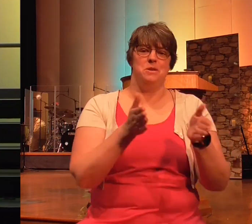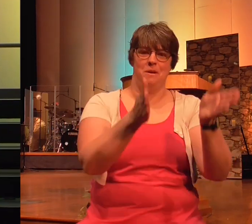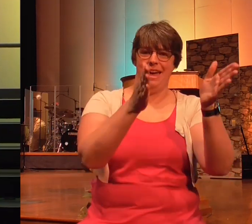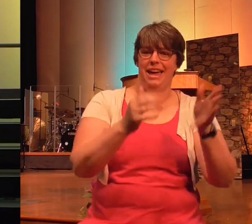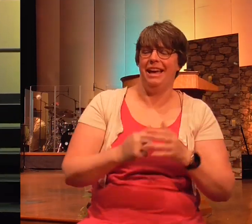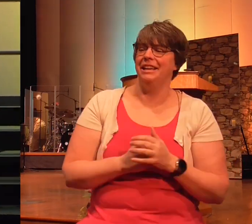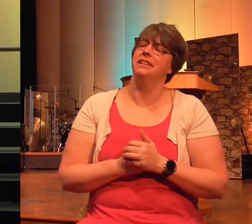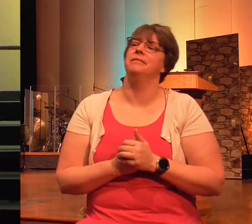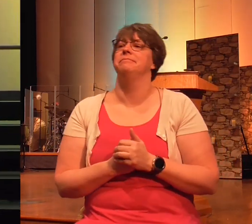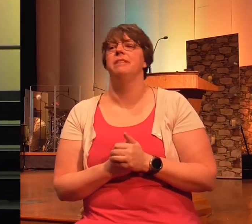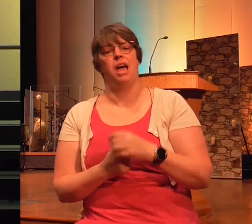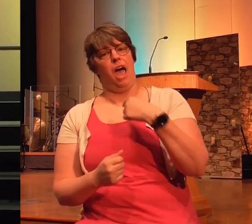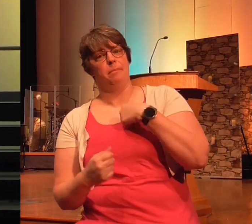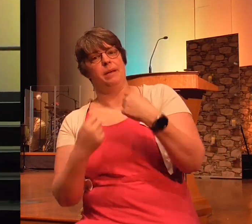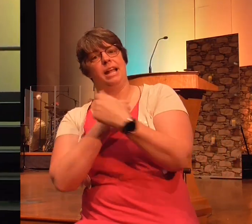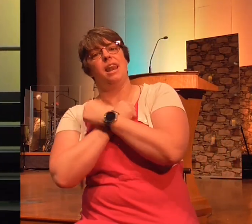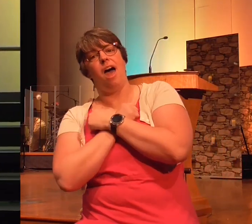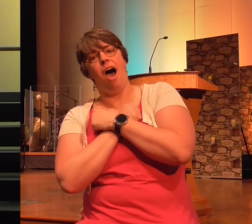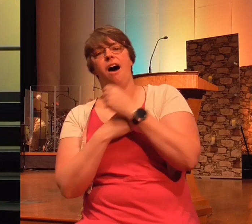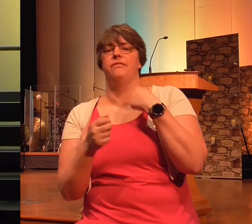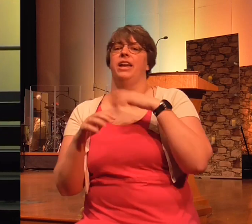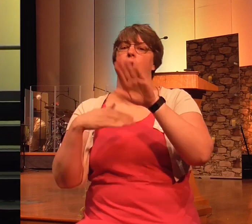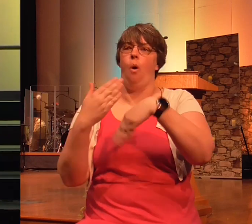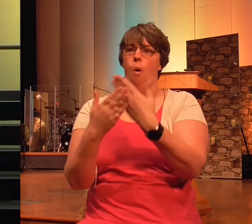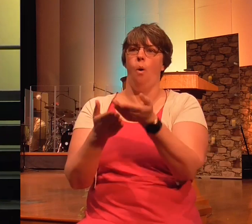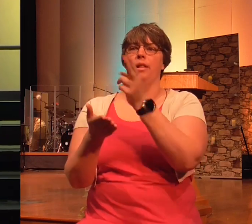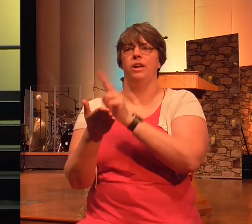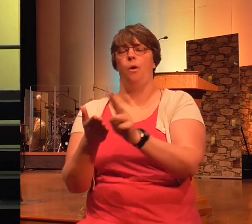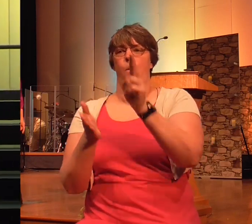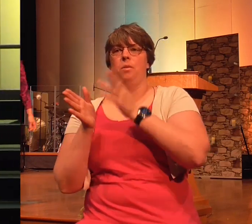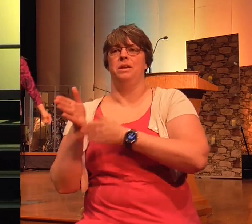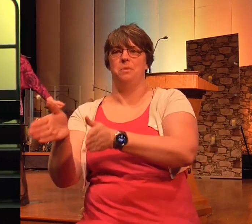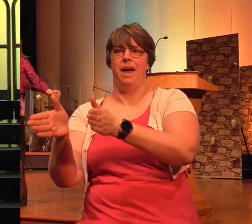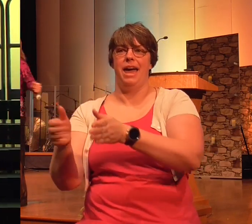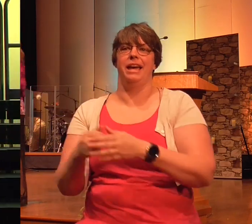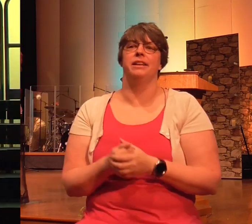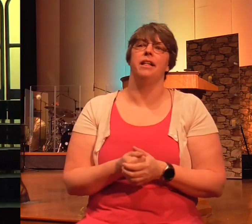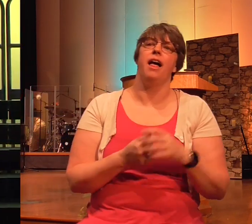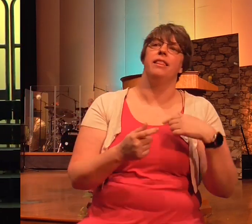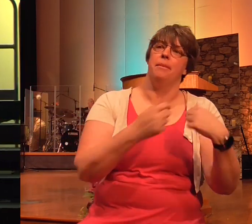holy, holy way. Oh, let me love in a holy, holy way.